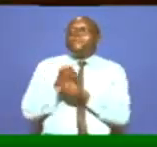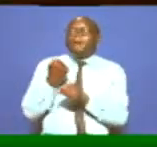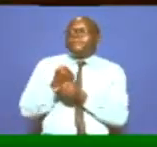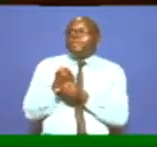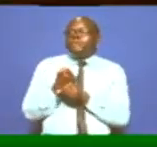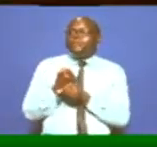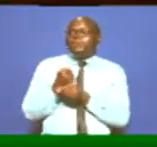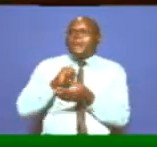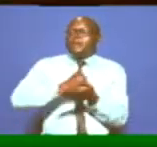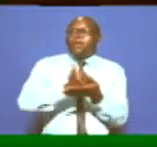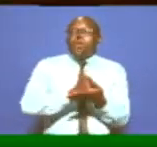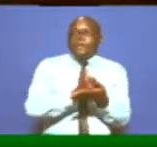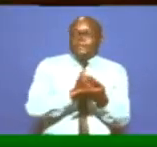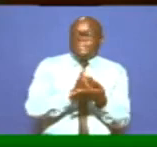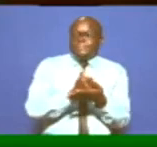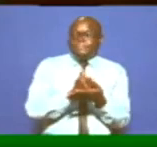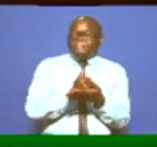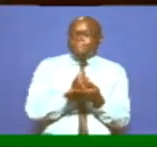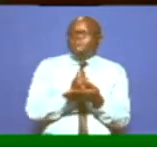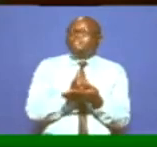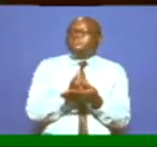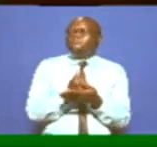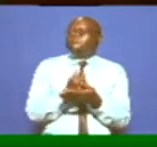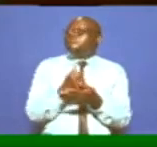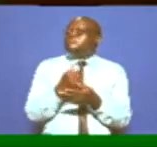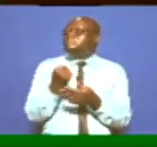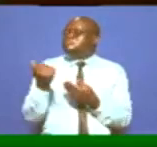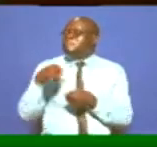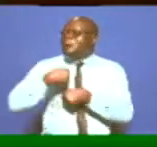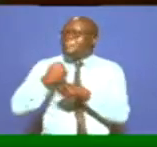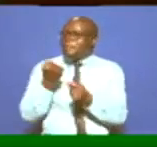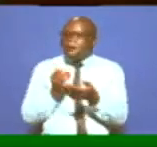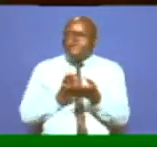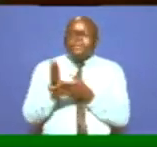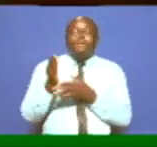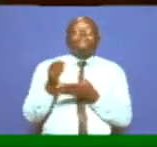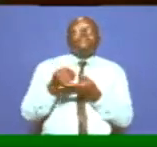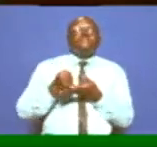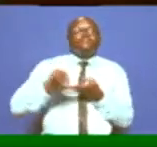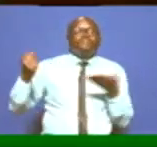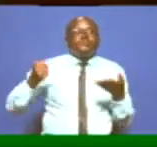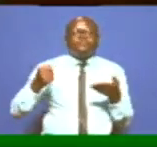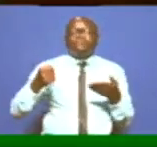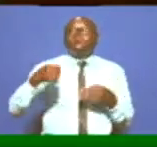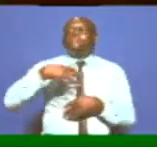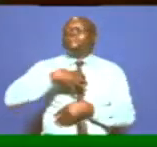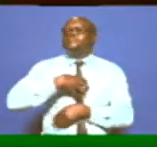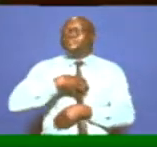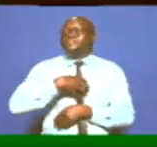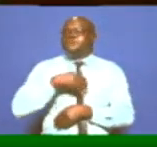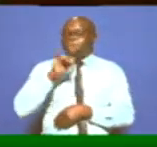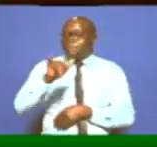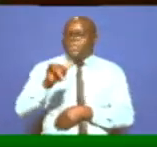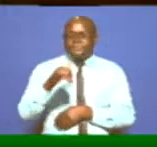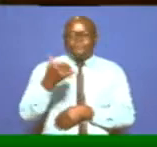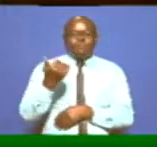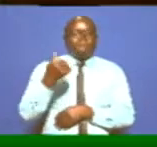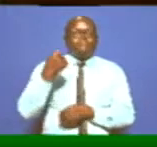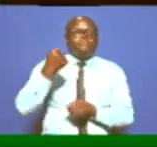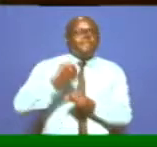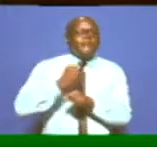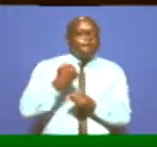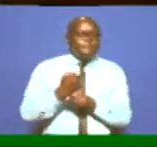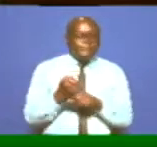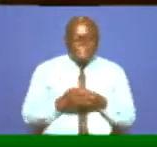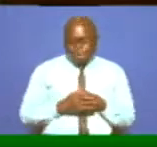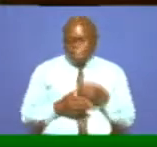forensic audits, which necessitated compulsory leave and suspension of the said staff?